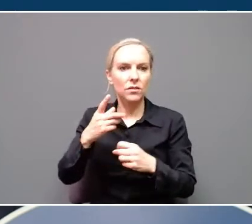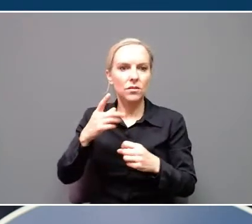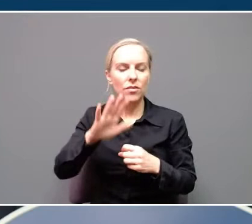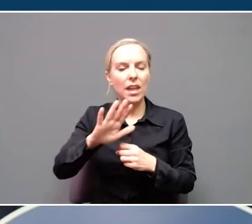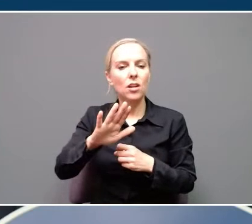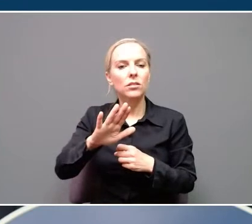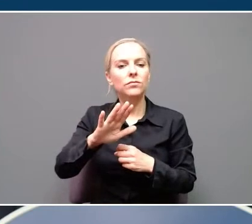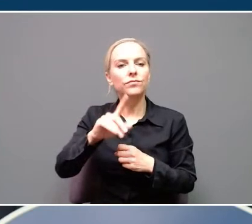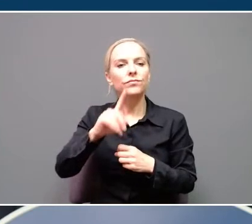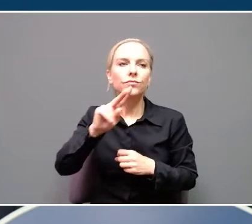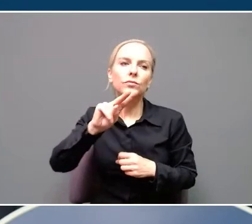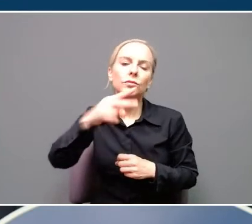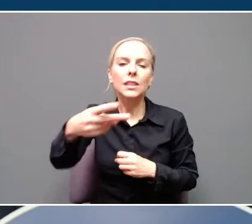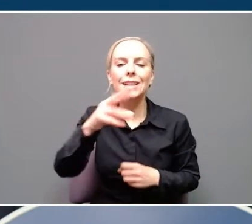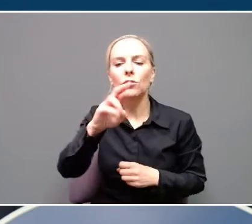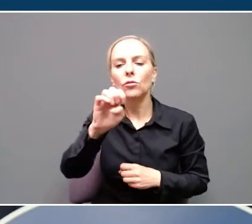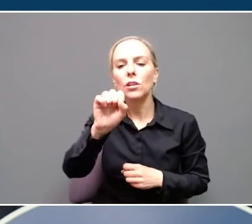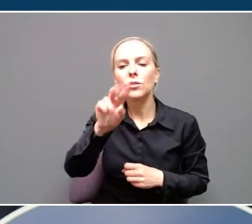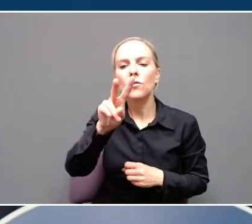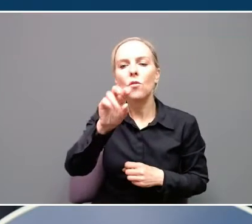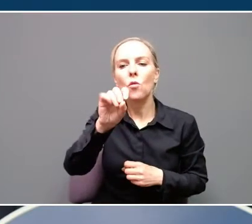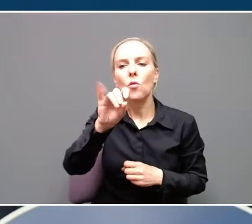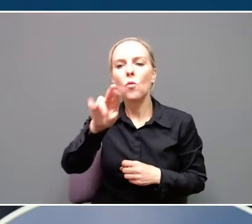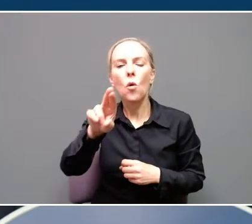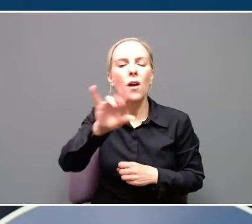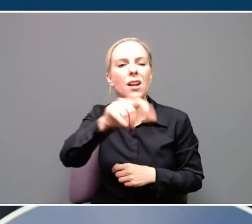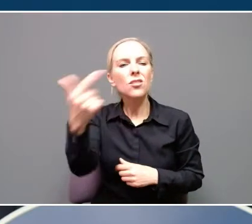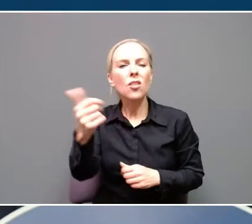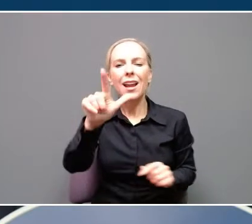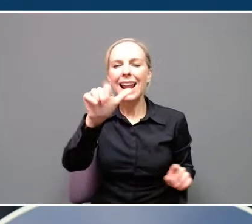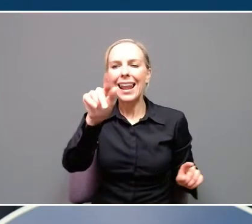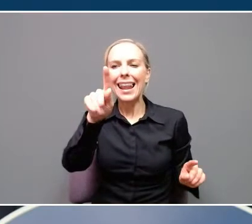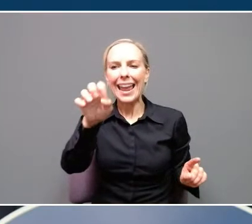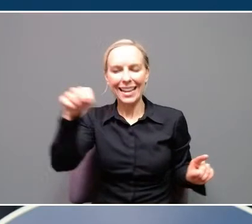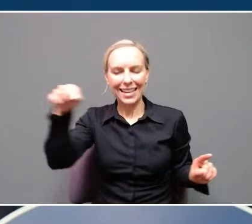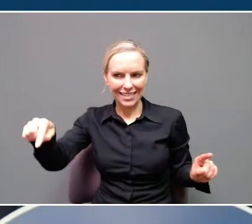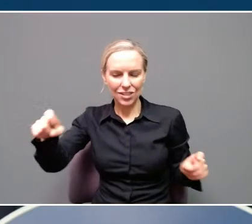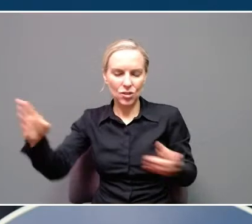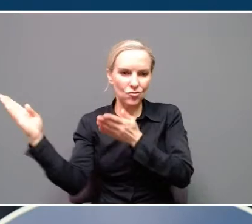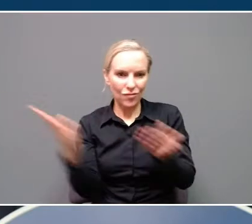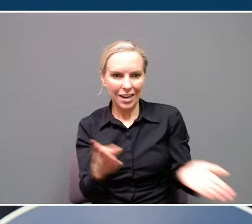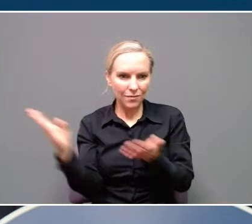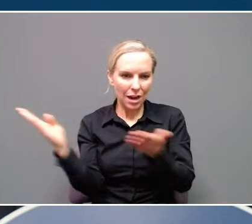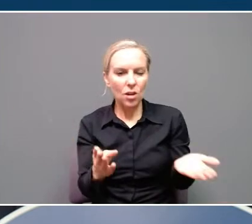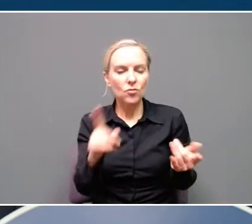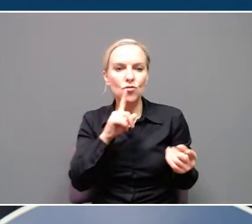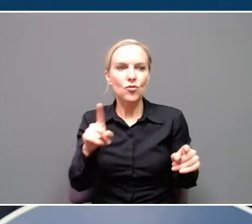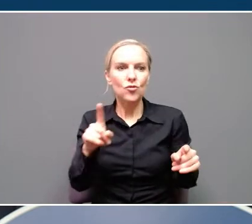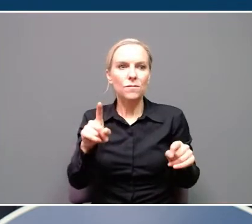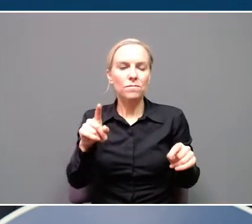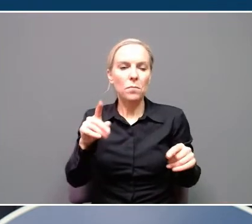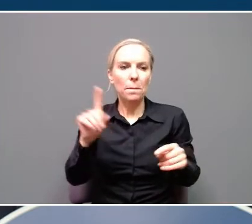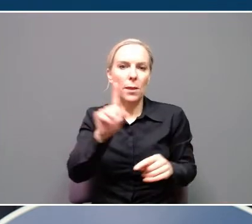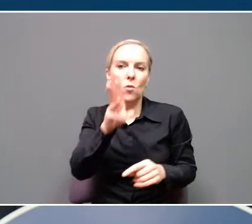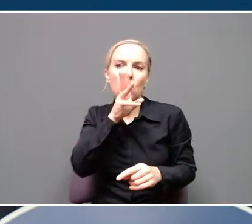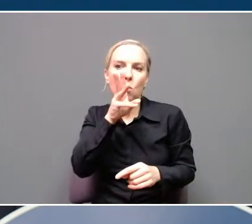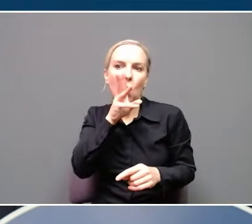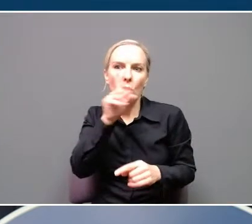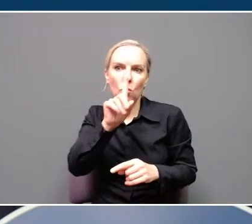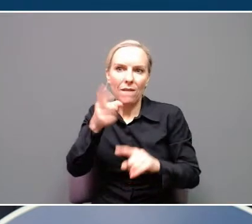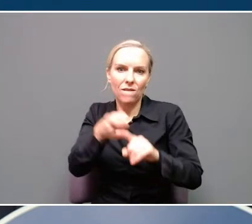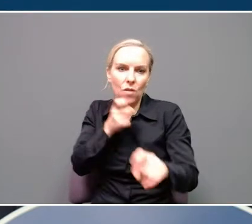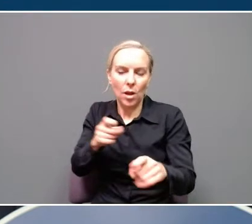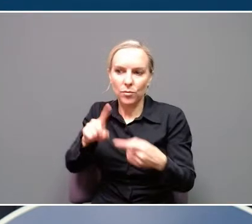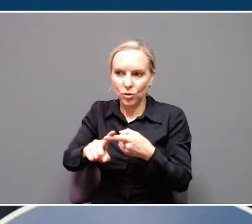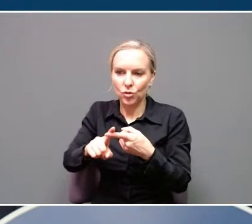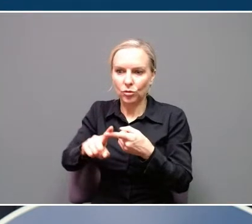call it reservoir, another lake, by transporting water. We are still finalizing where that water is going to come from. So the National